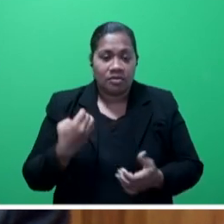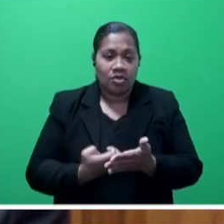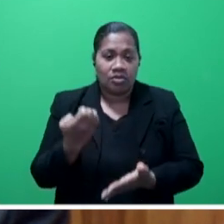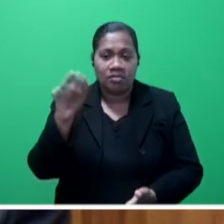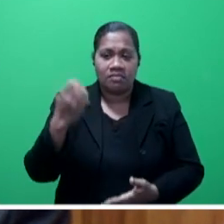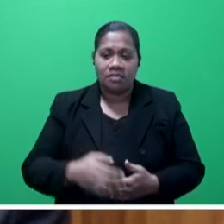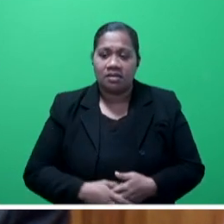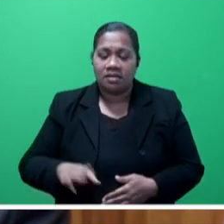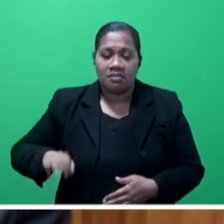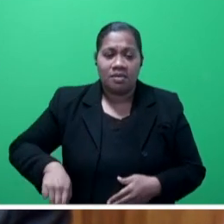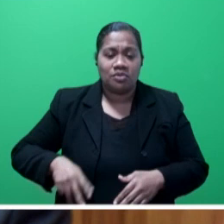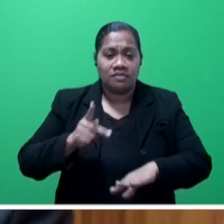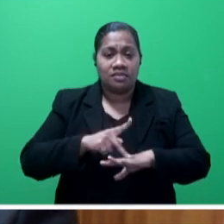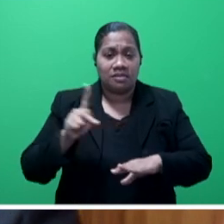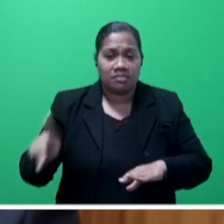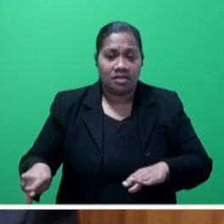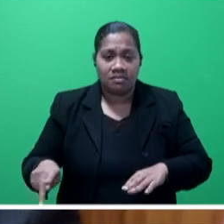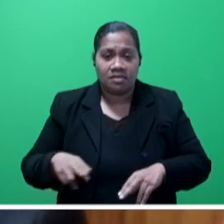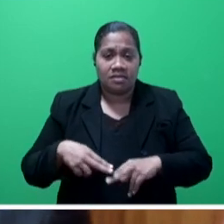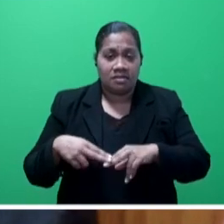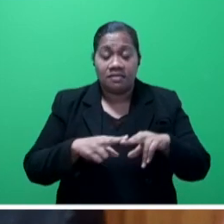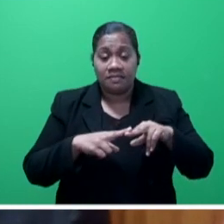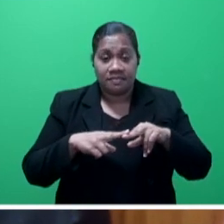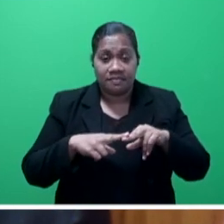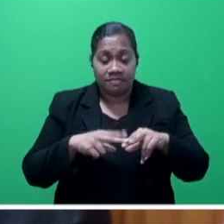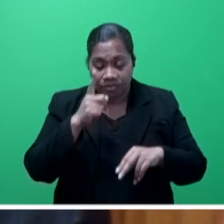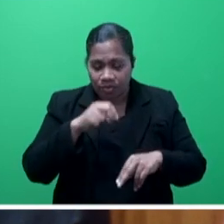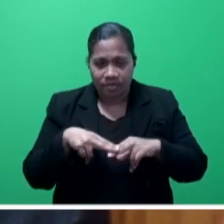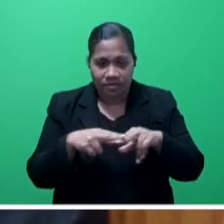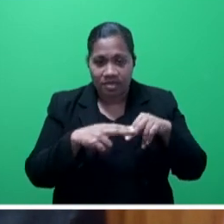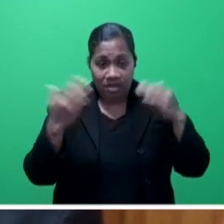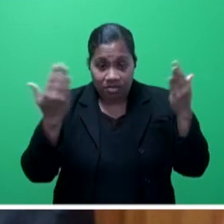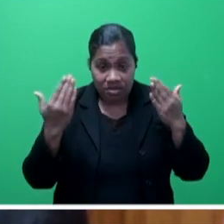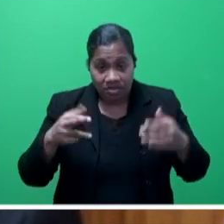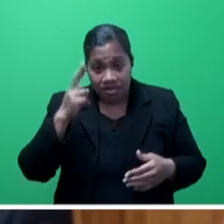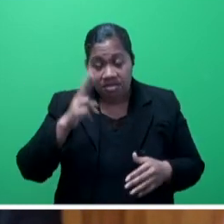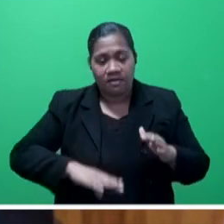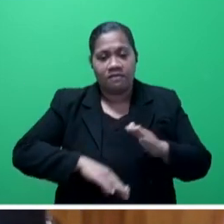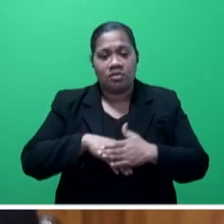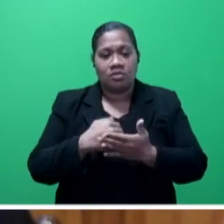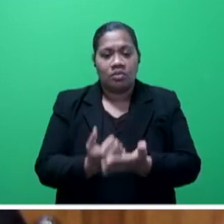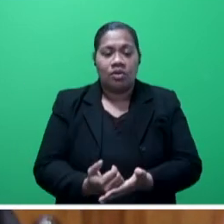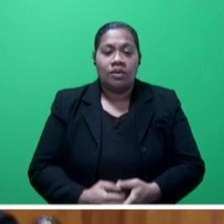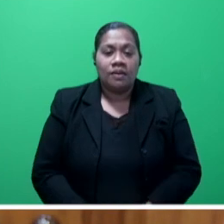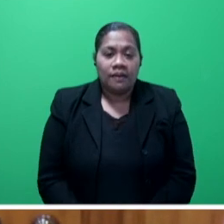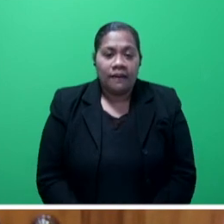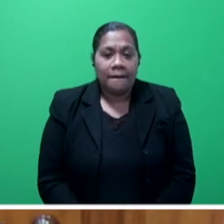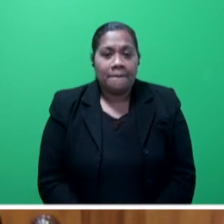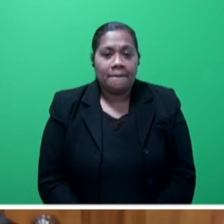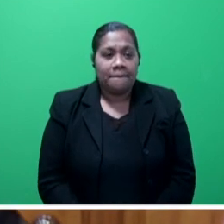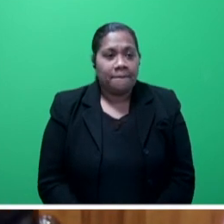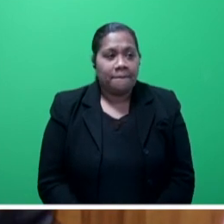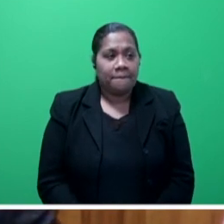Ministers, Members of Parliament, people of Fiji. Mr. Speaker, sir, I fully support this budget. It is a budget for